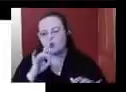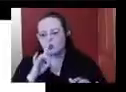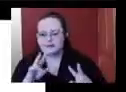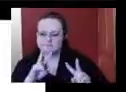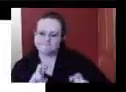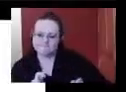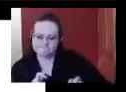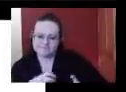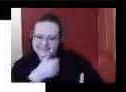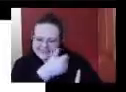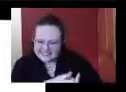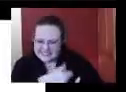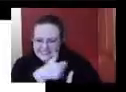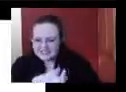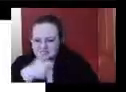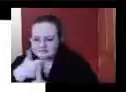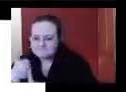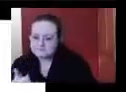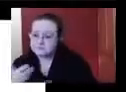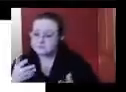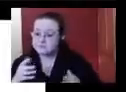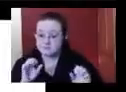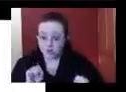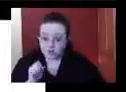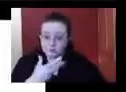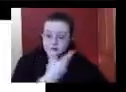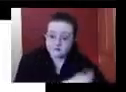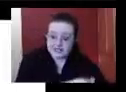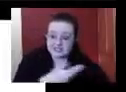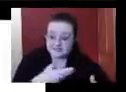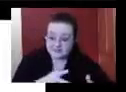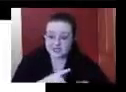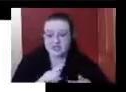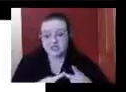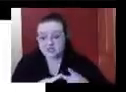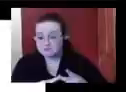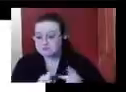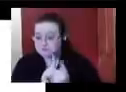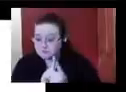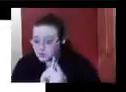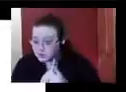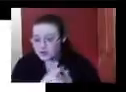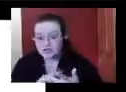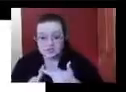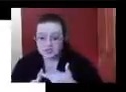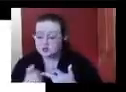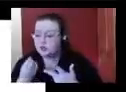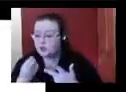other information such as duration and location of exposure and the PPE worn.